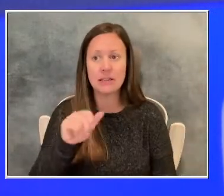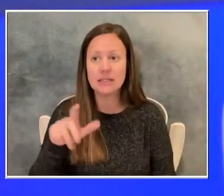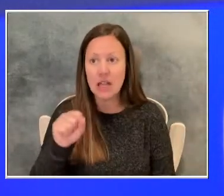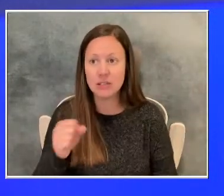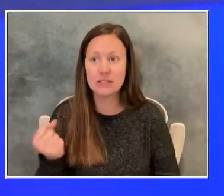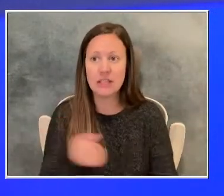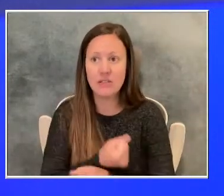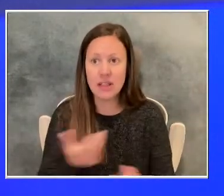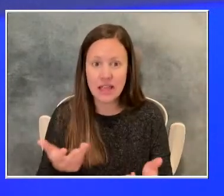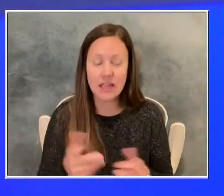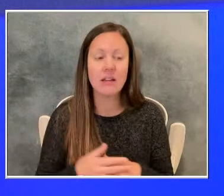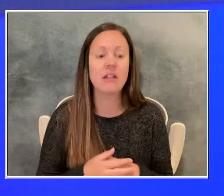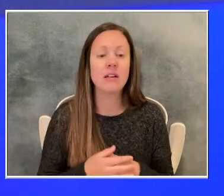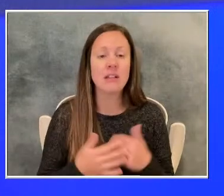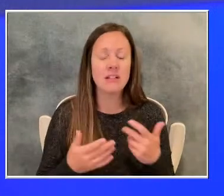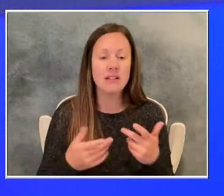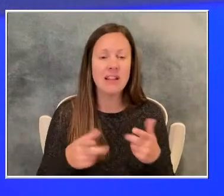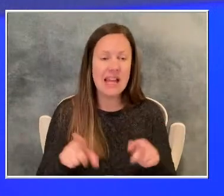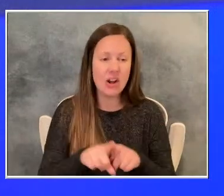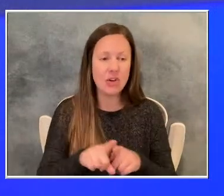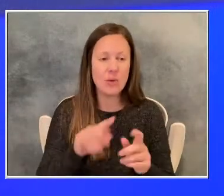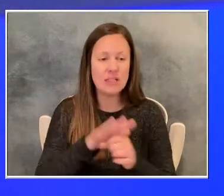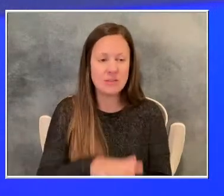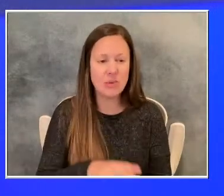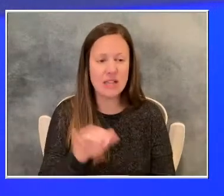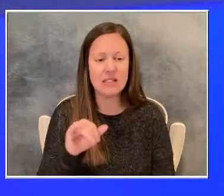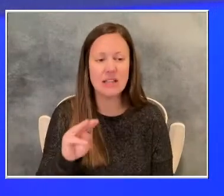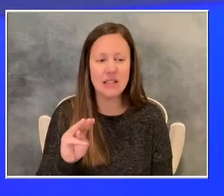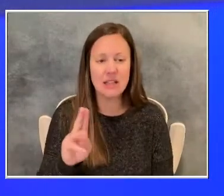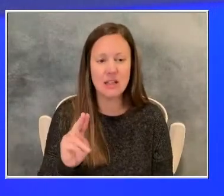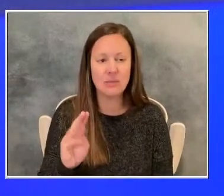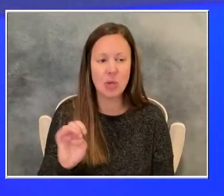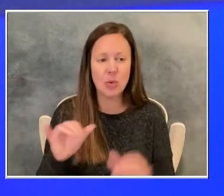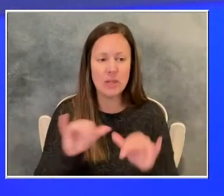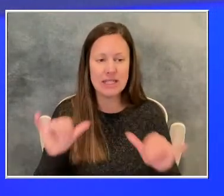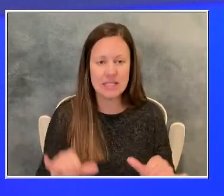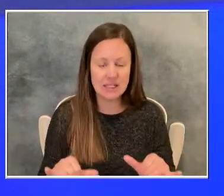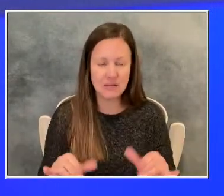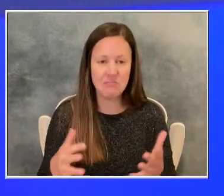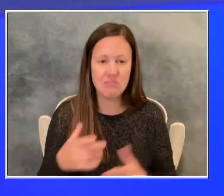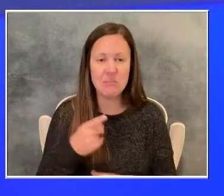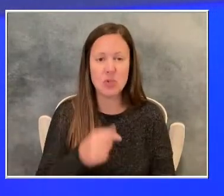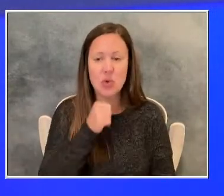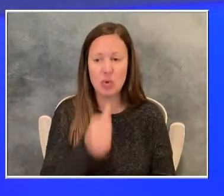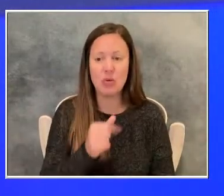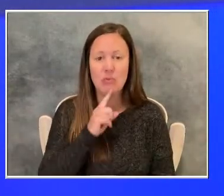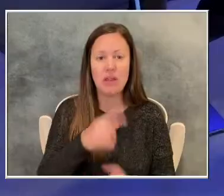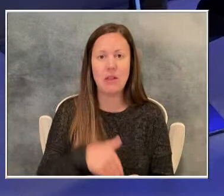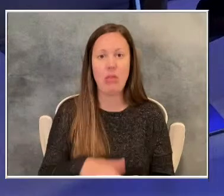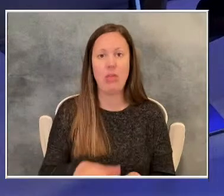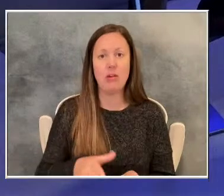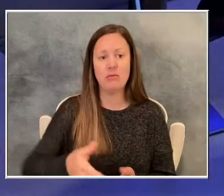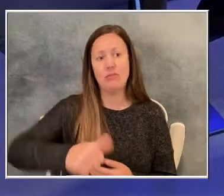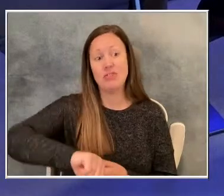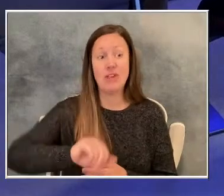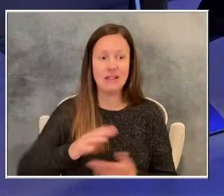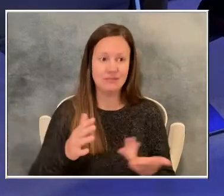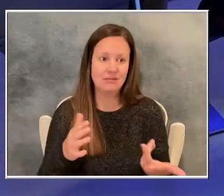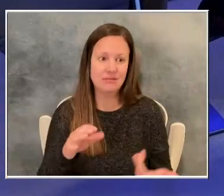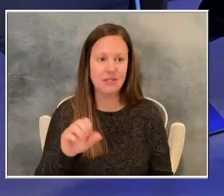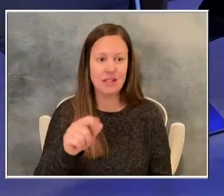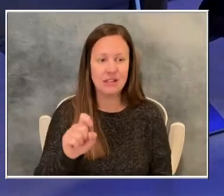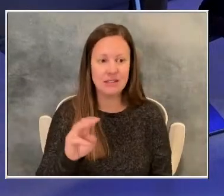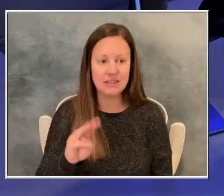also to suppress the immune system so you don't reject your donor's stem cells. So we talk on this program a